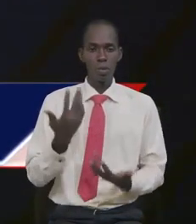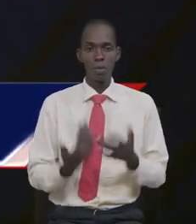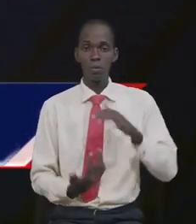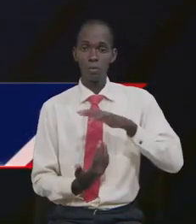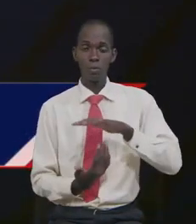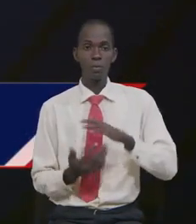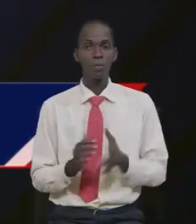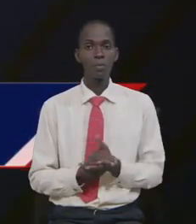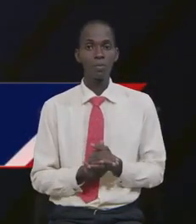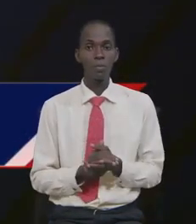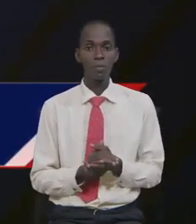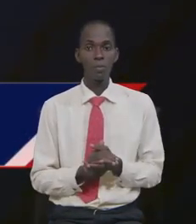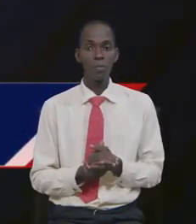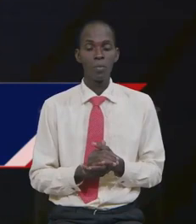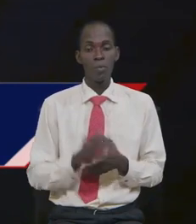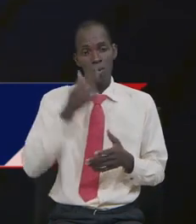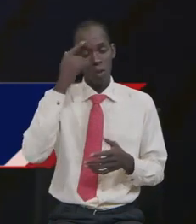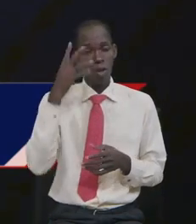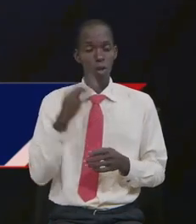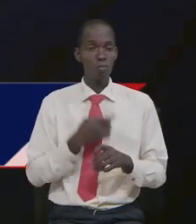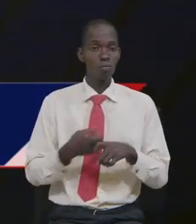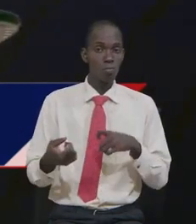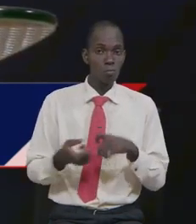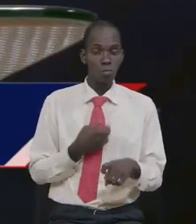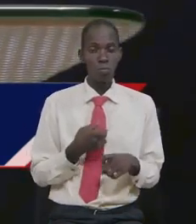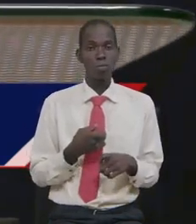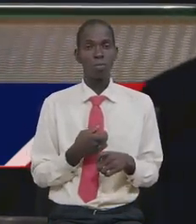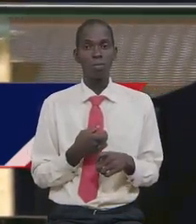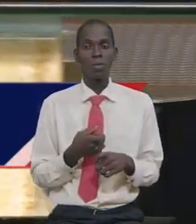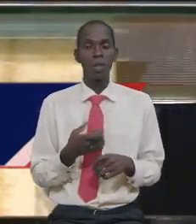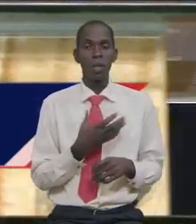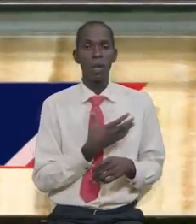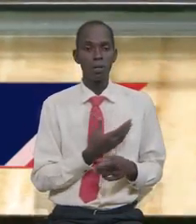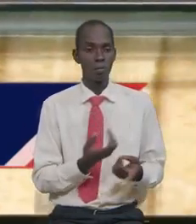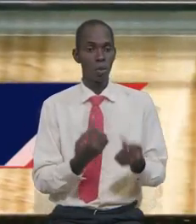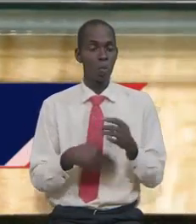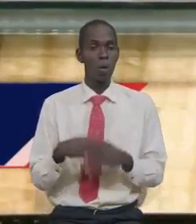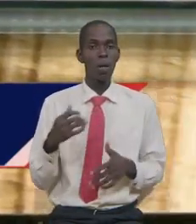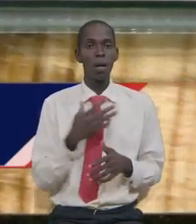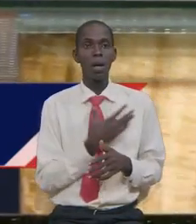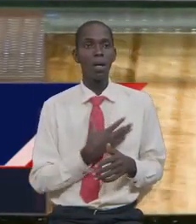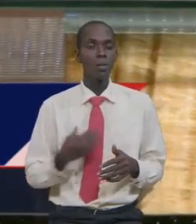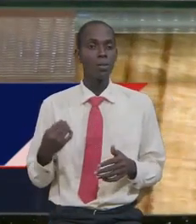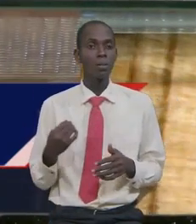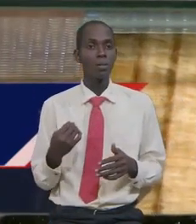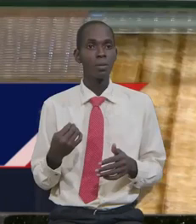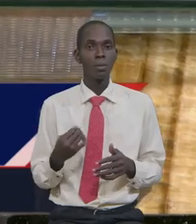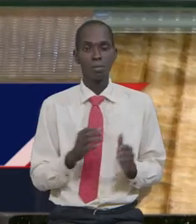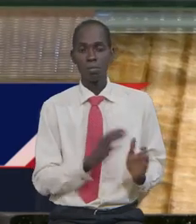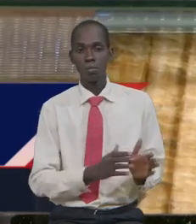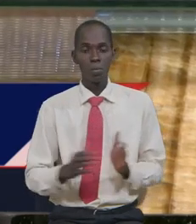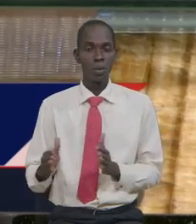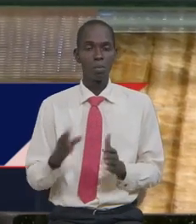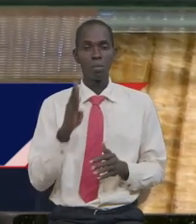fire. Because of persecution dreamt out and planned out by Nebuchadnezzar,